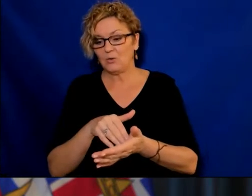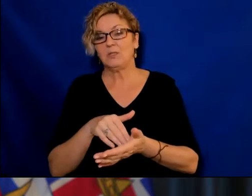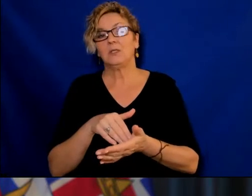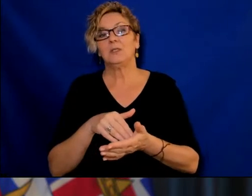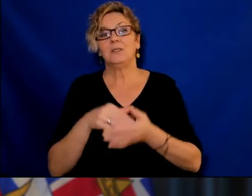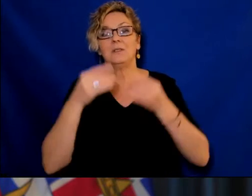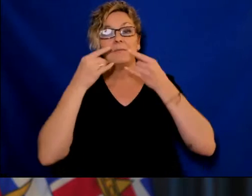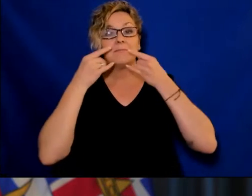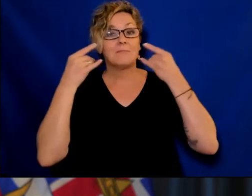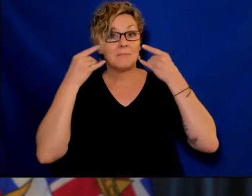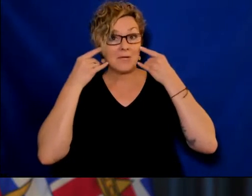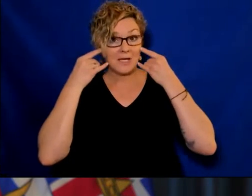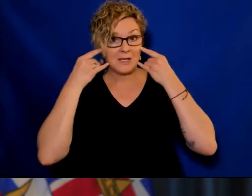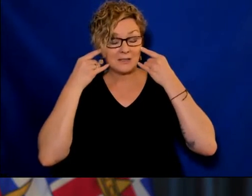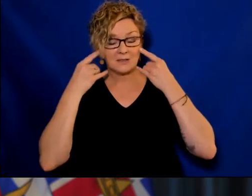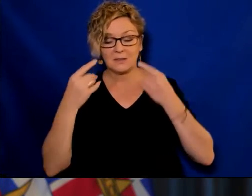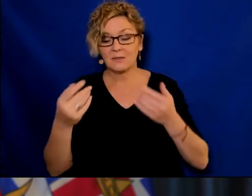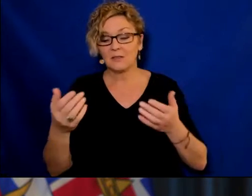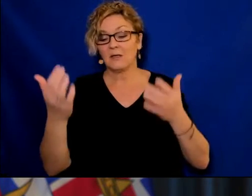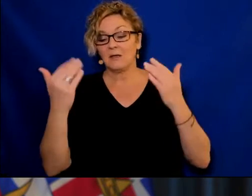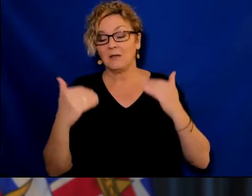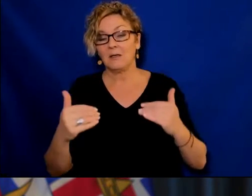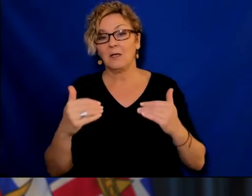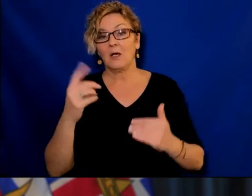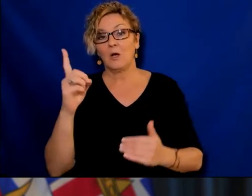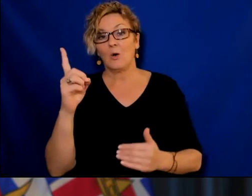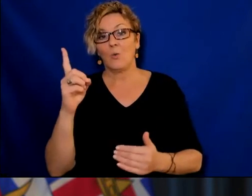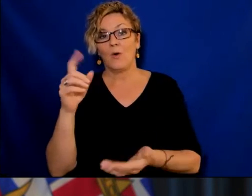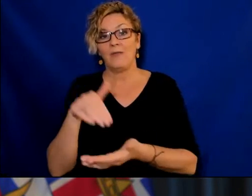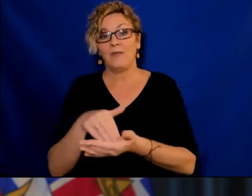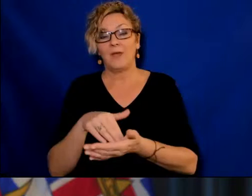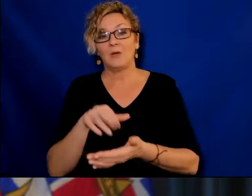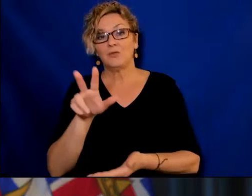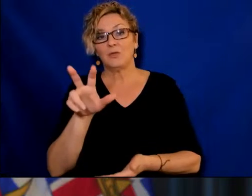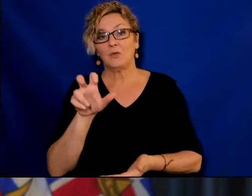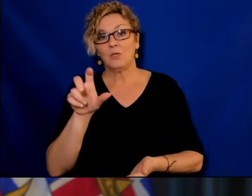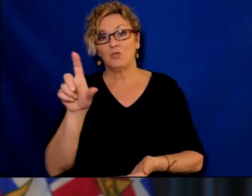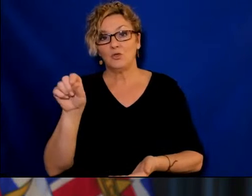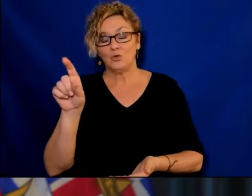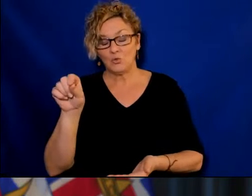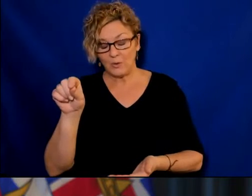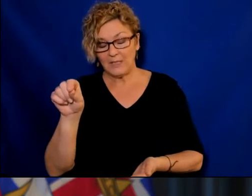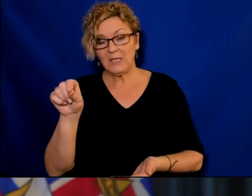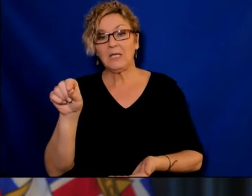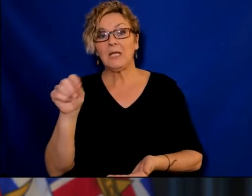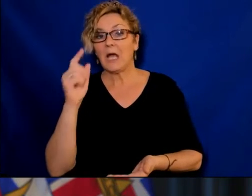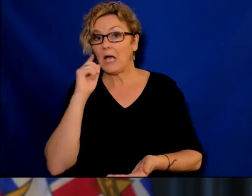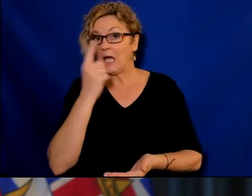352,250 surgical or procedure masks, 1,325 pieces of eye protection,